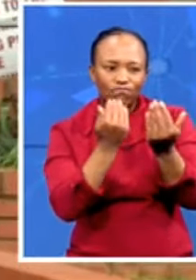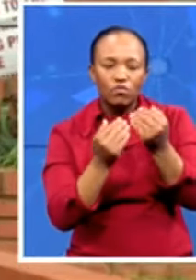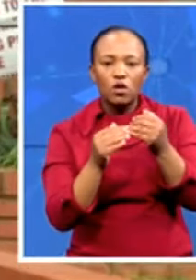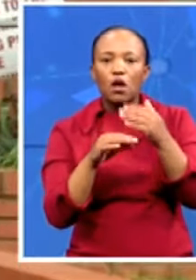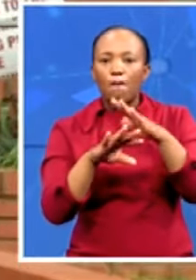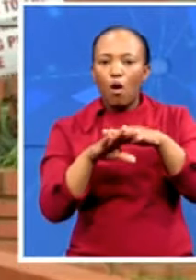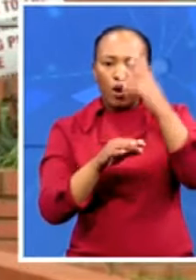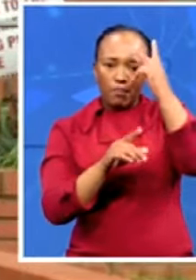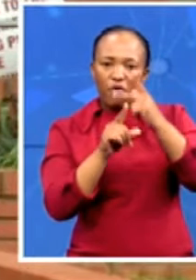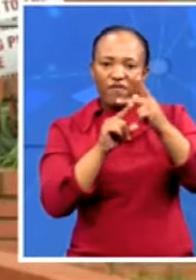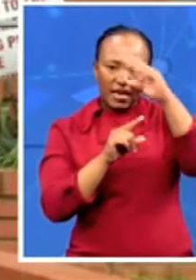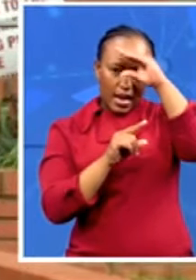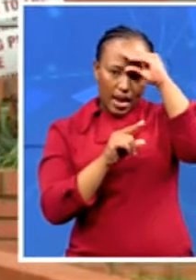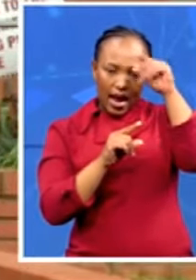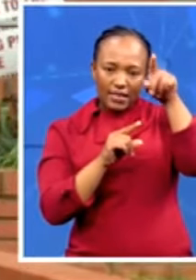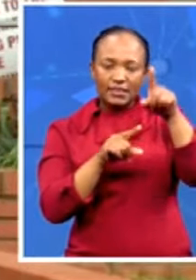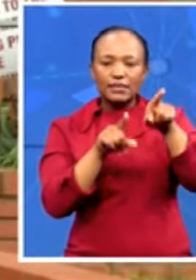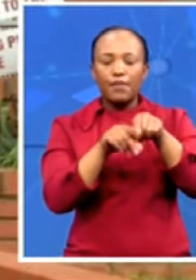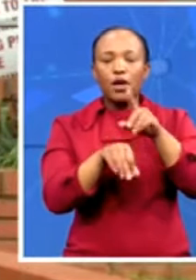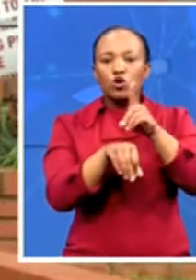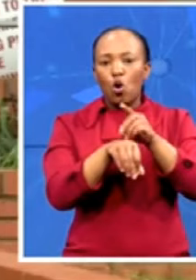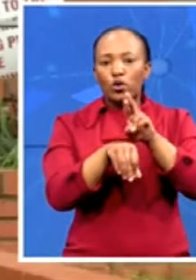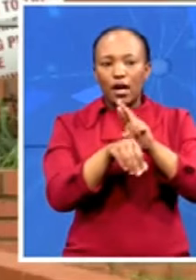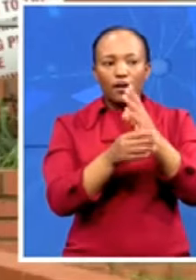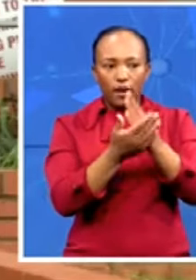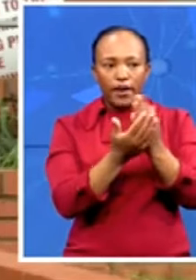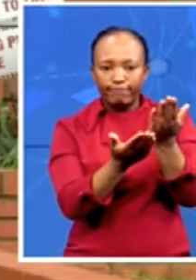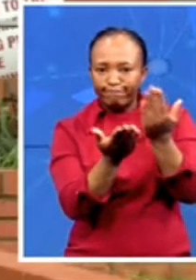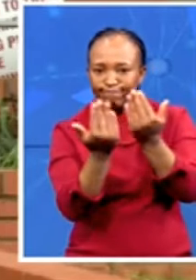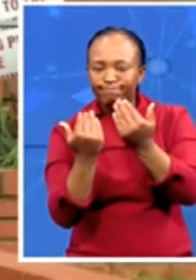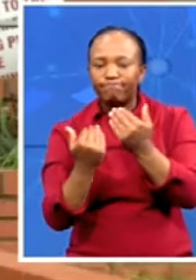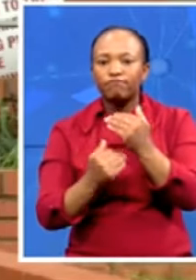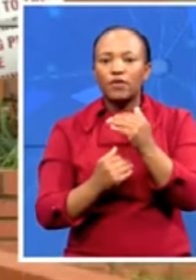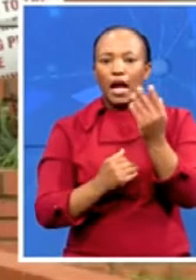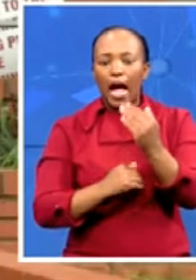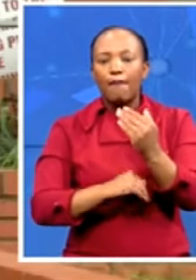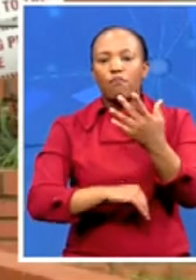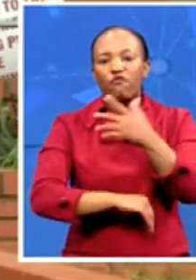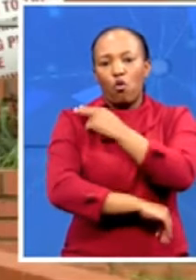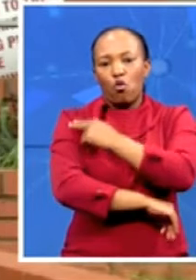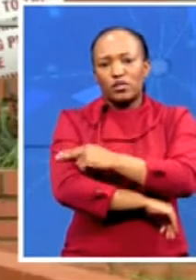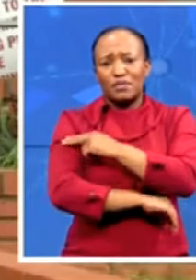to come to this hospital. But that has been a challenge for them to attract people that are